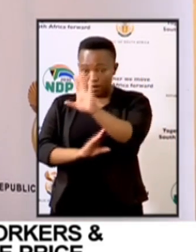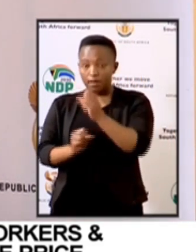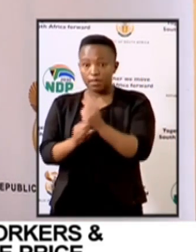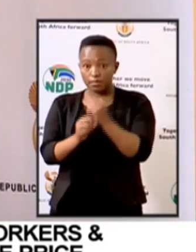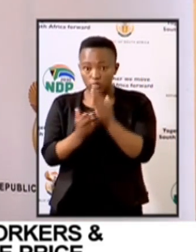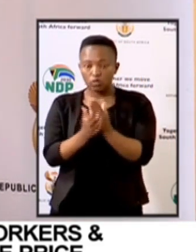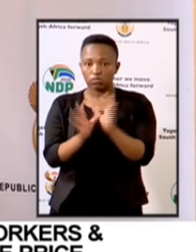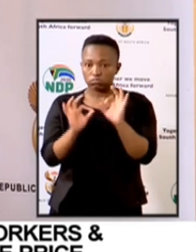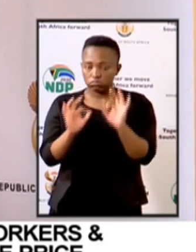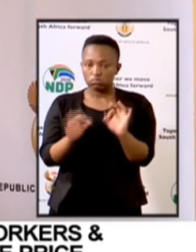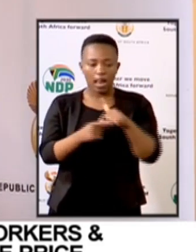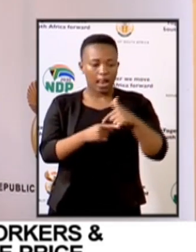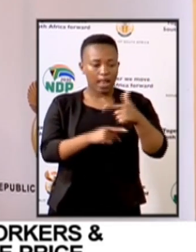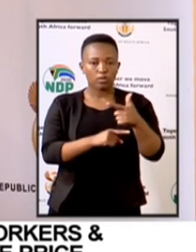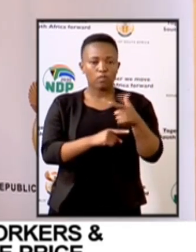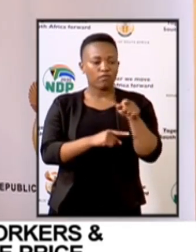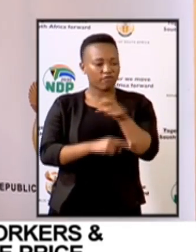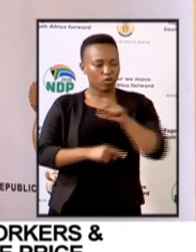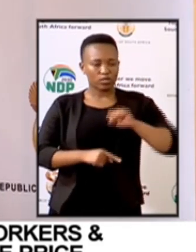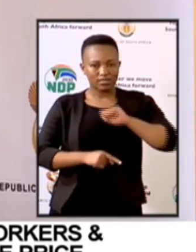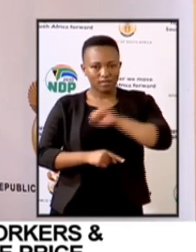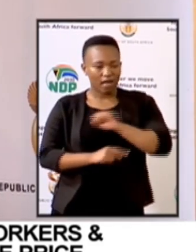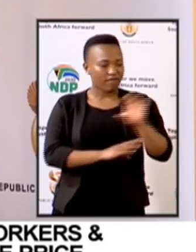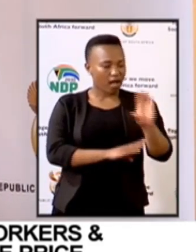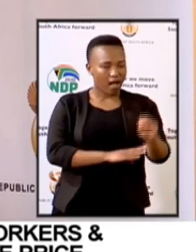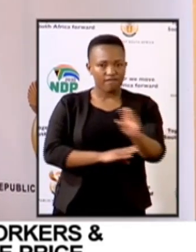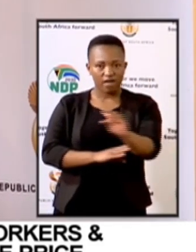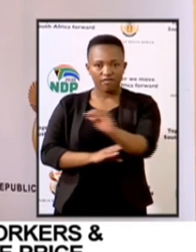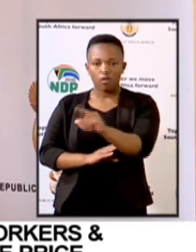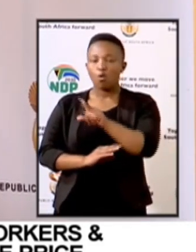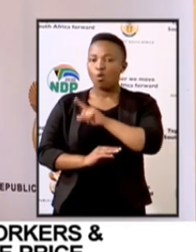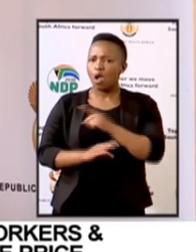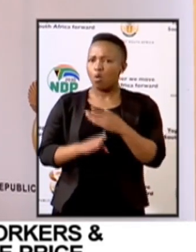gaps while ensuring that work continues.